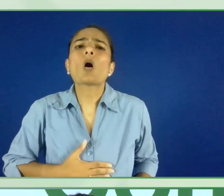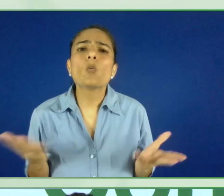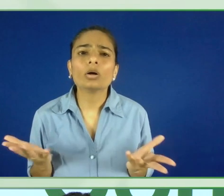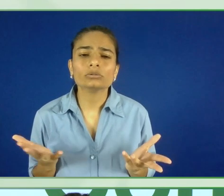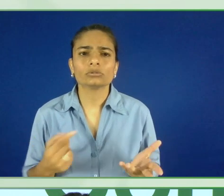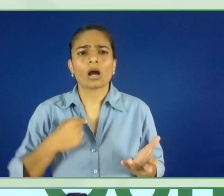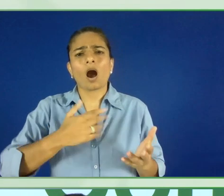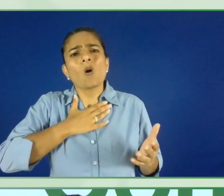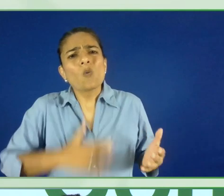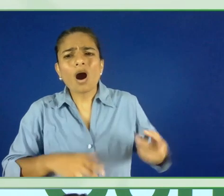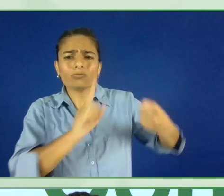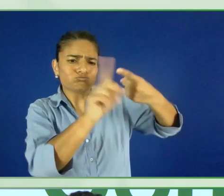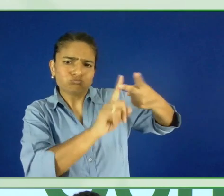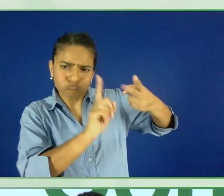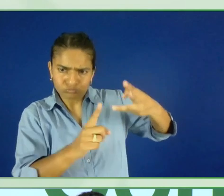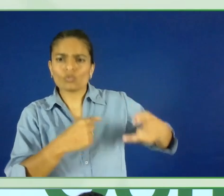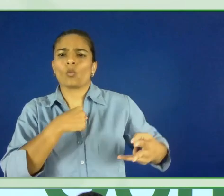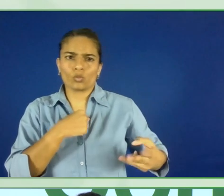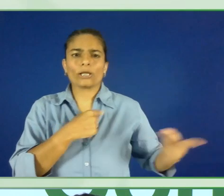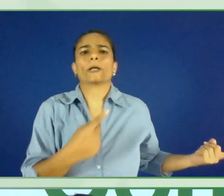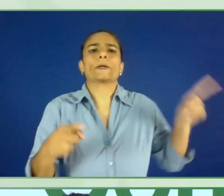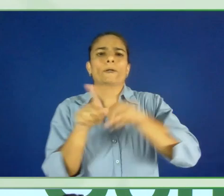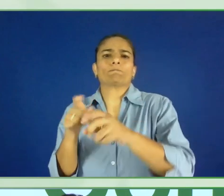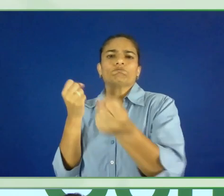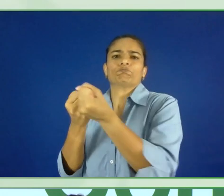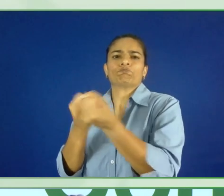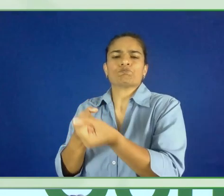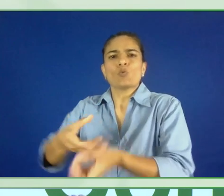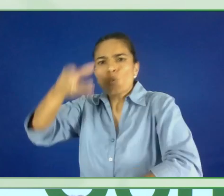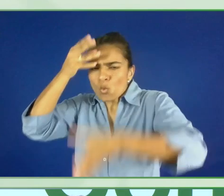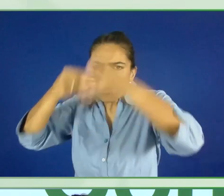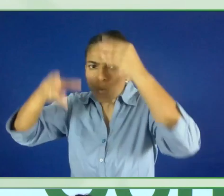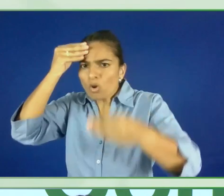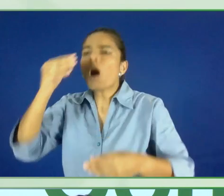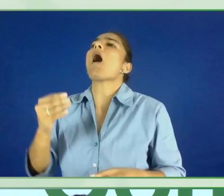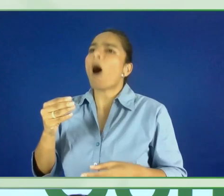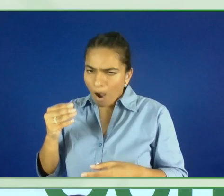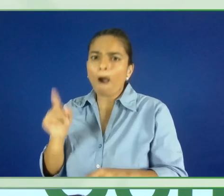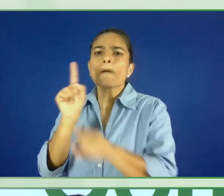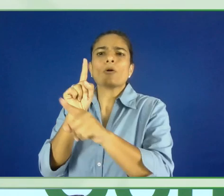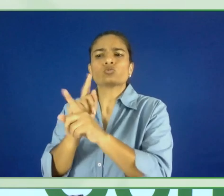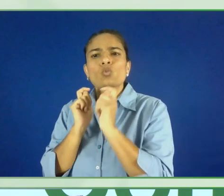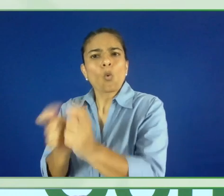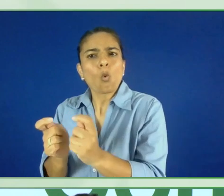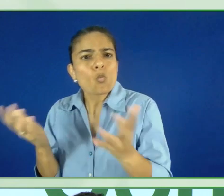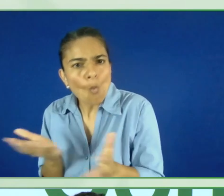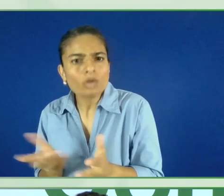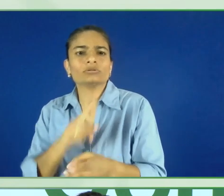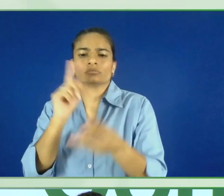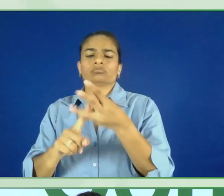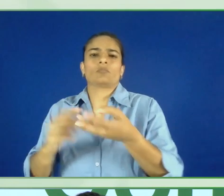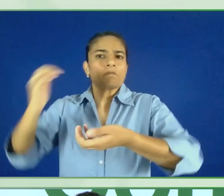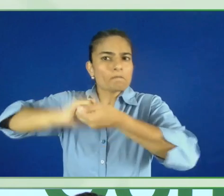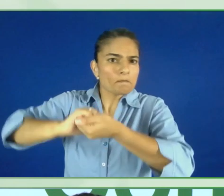What would they like to learn about? And what the mentor can offer. Once a pairing has happened, that pairing is intentionally kept